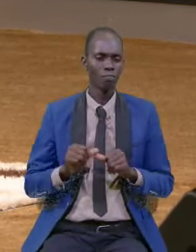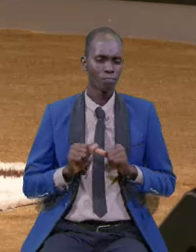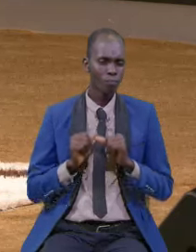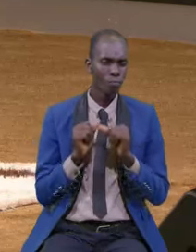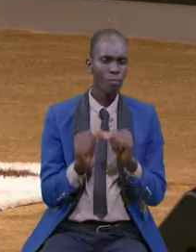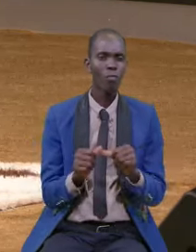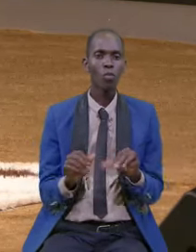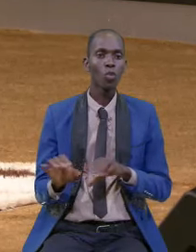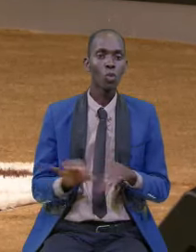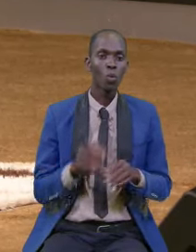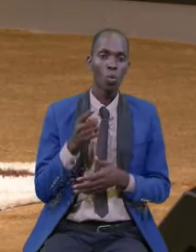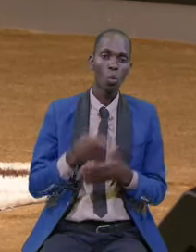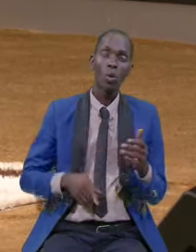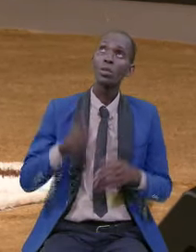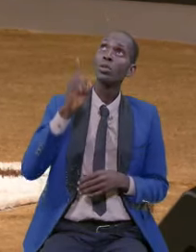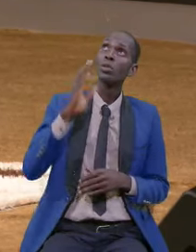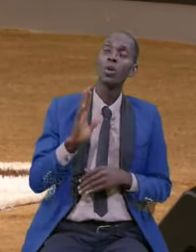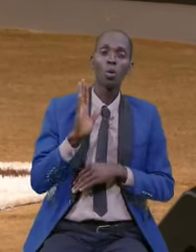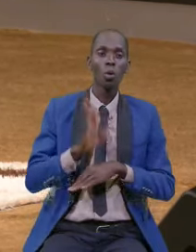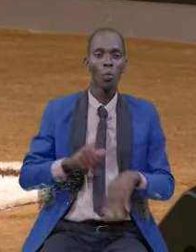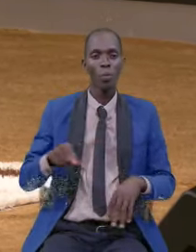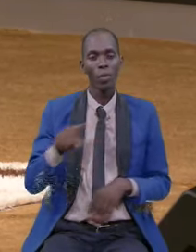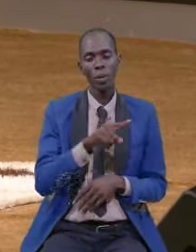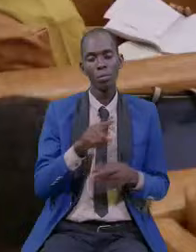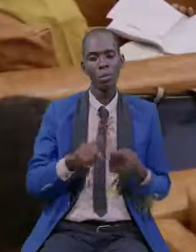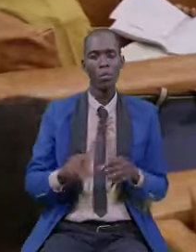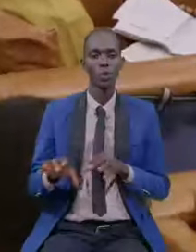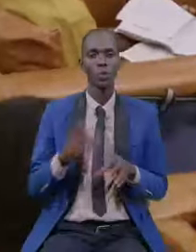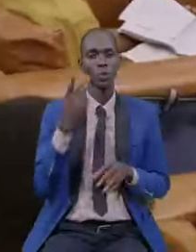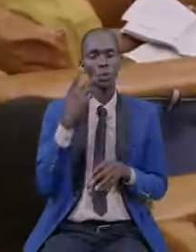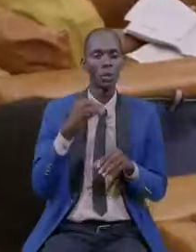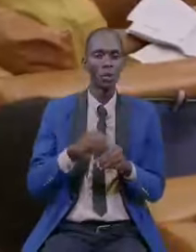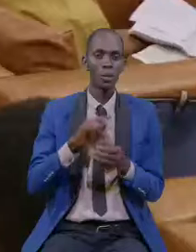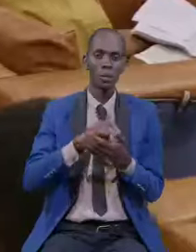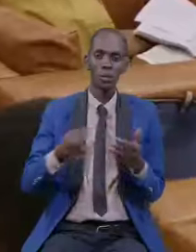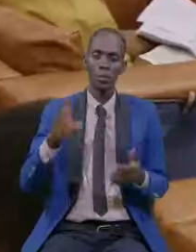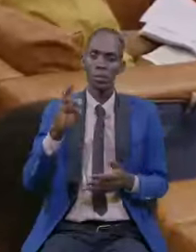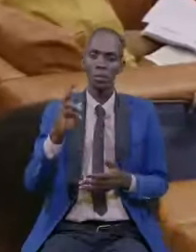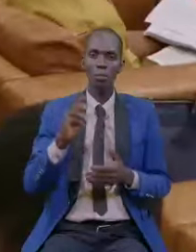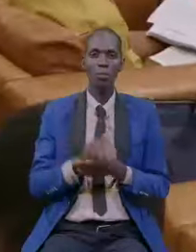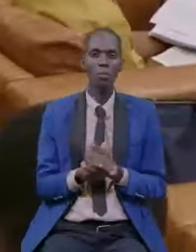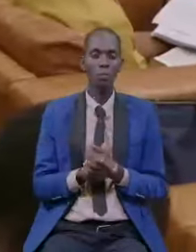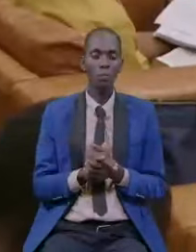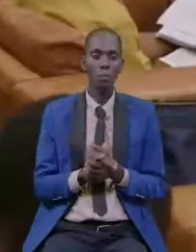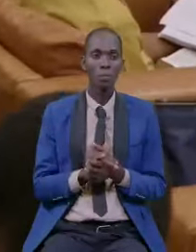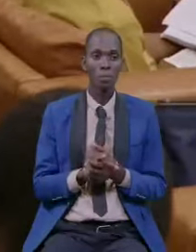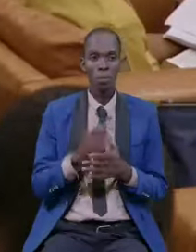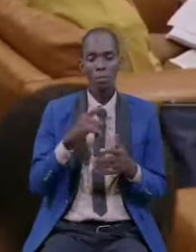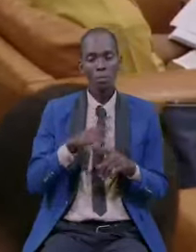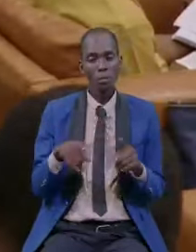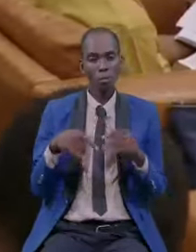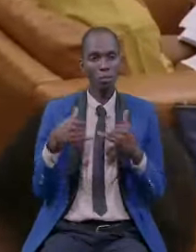what God had called them to do. Look at verse 16. In verse 16, it says, but